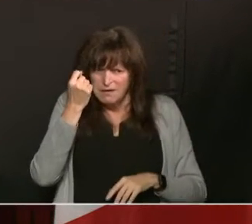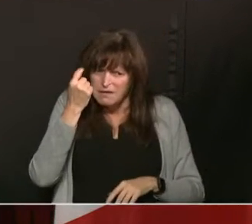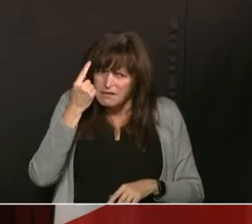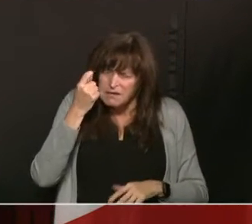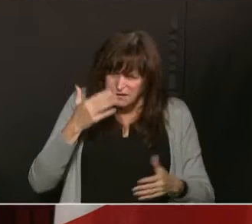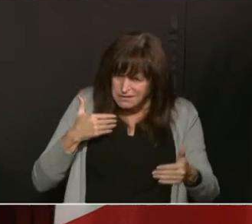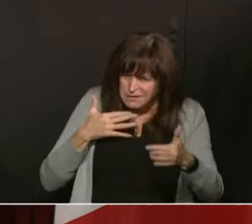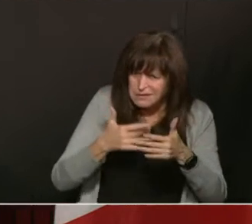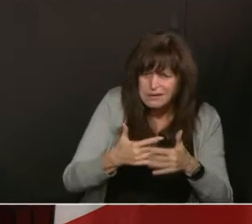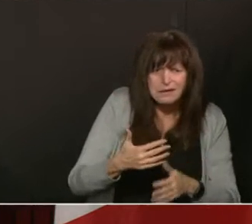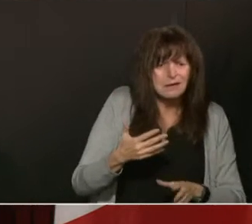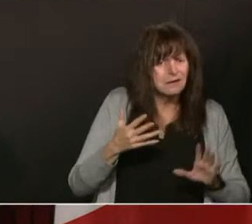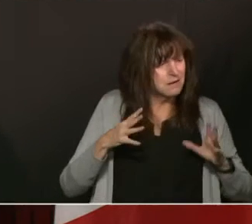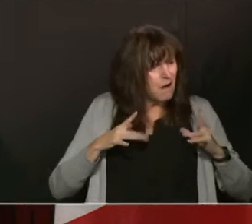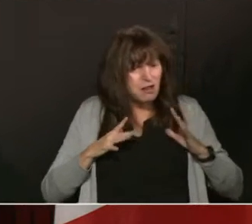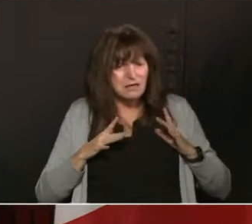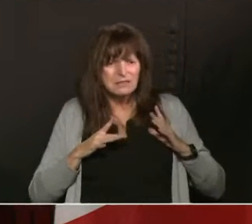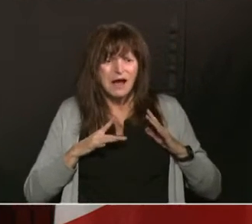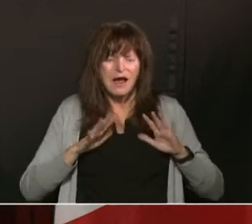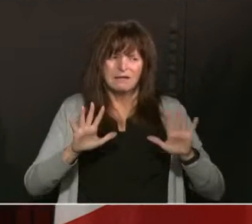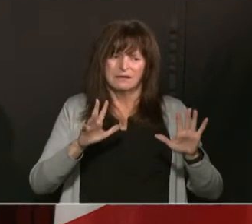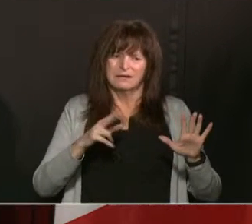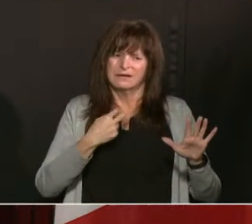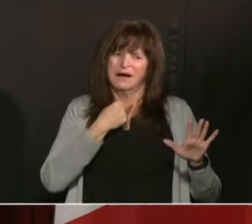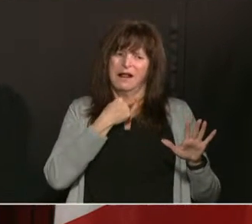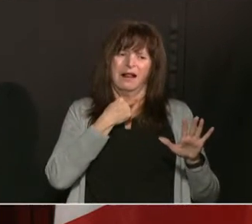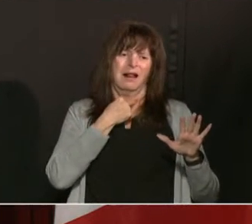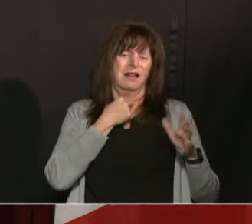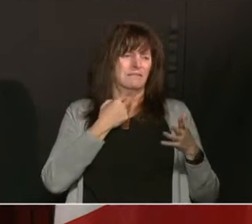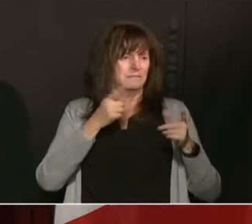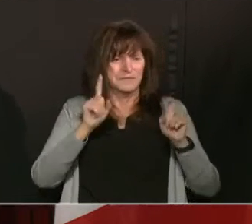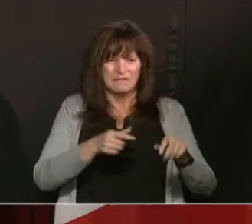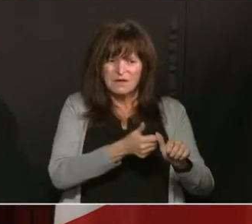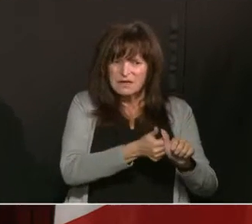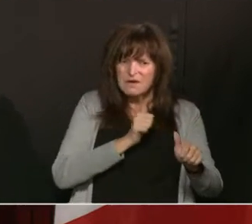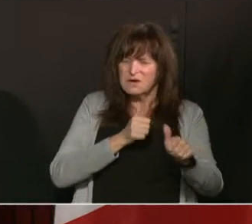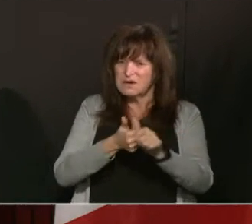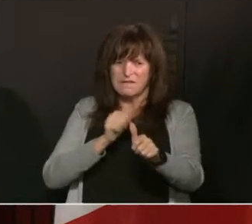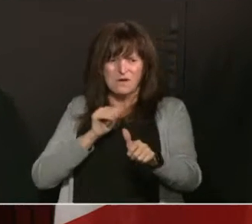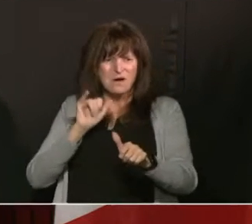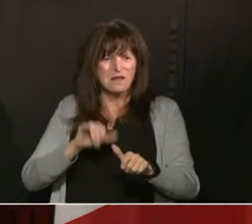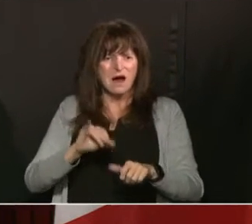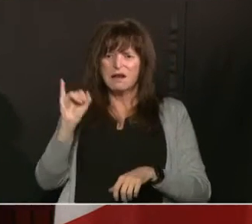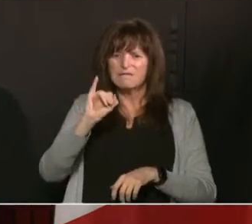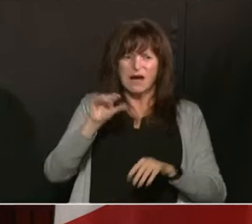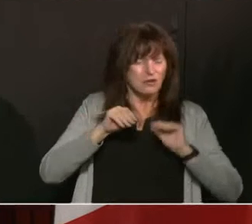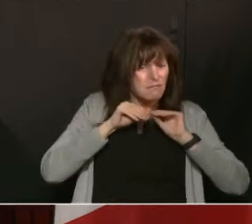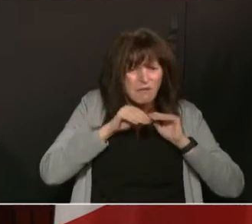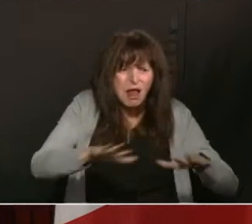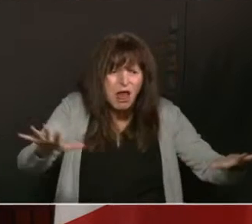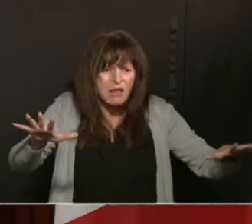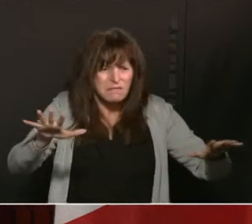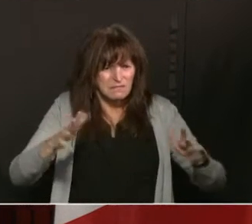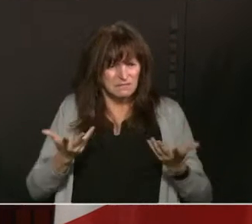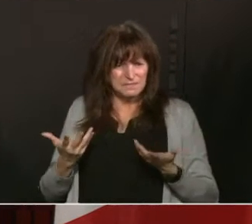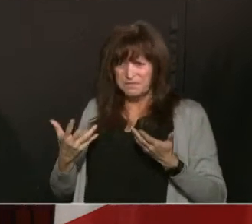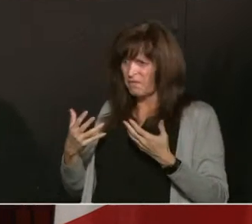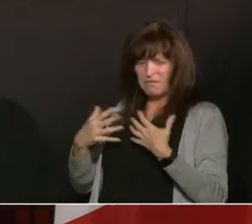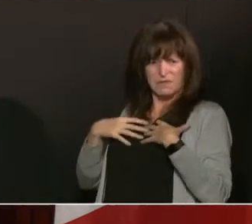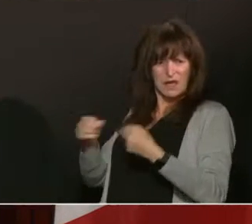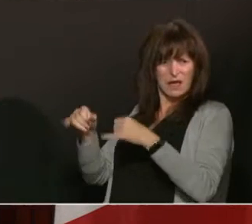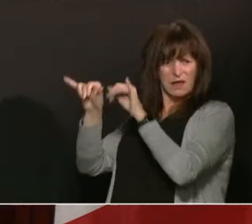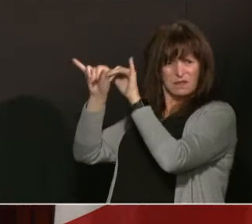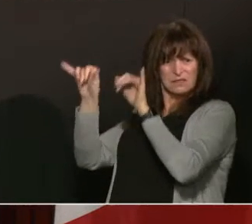are necessary to prevent infection and to prevent overwhelming our healthcare system. There is no